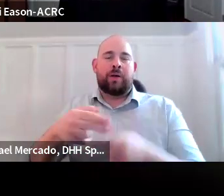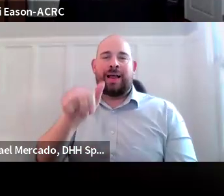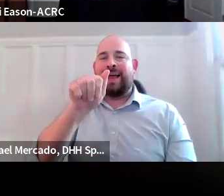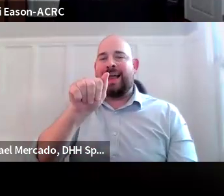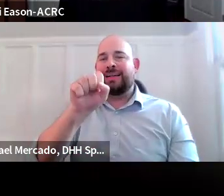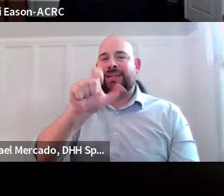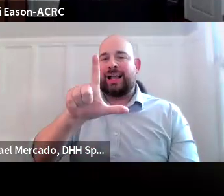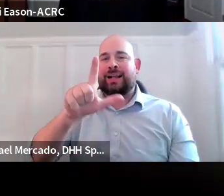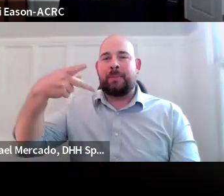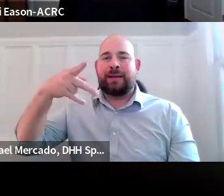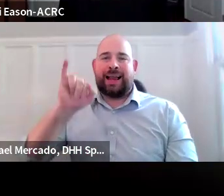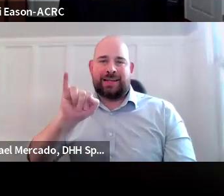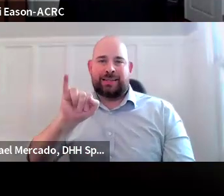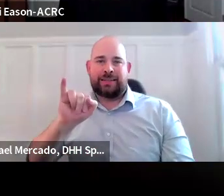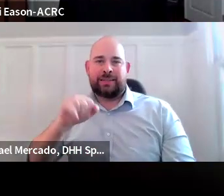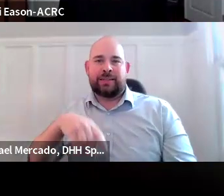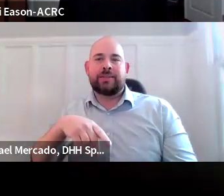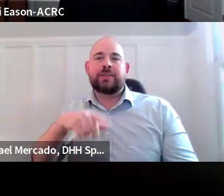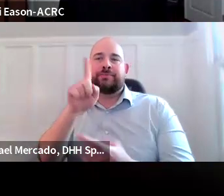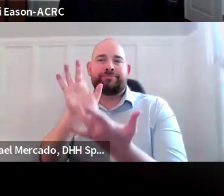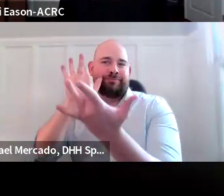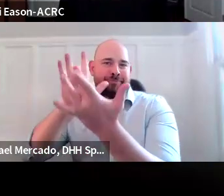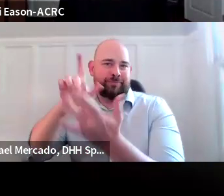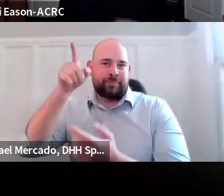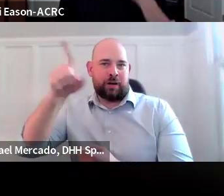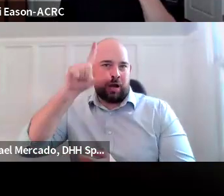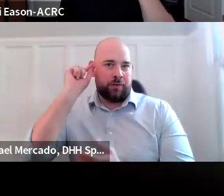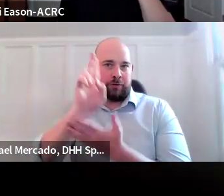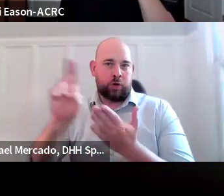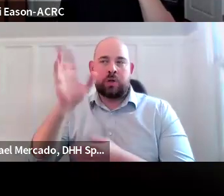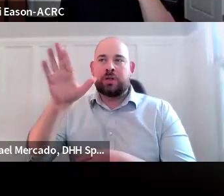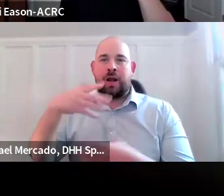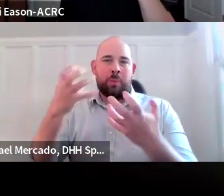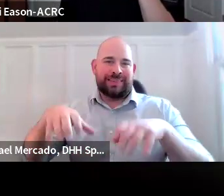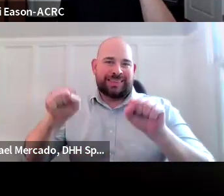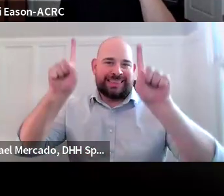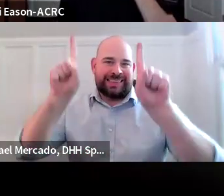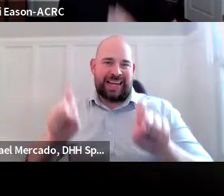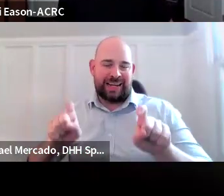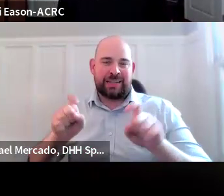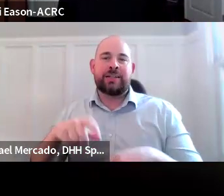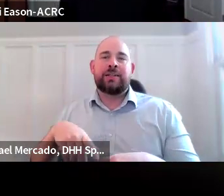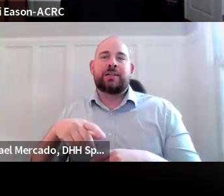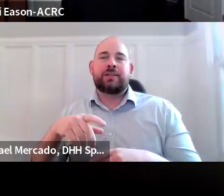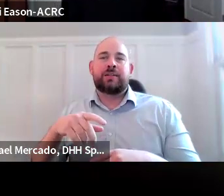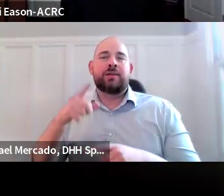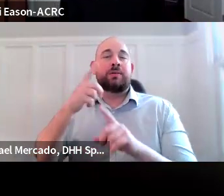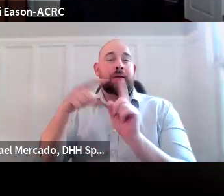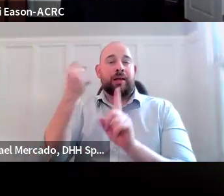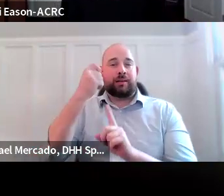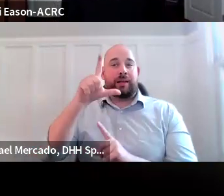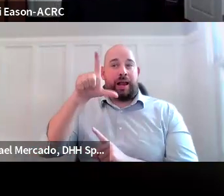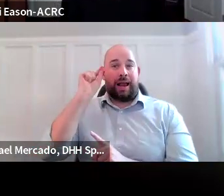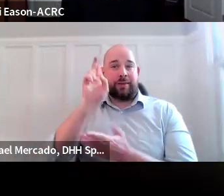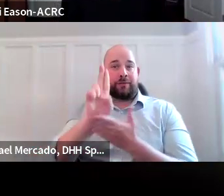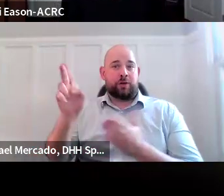only deaf university in the world. It's called the ASLPI. So we're able to, you can contact